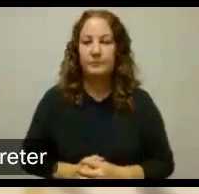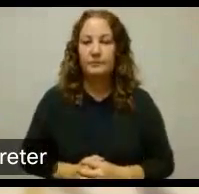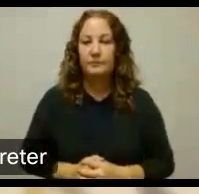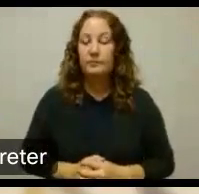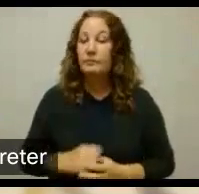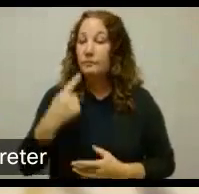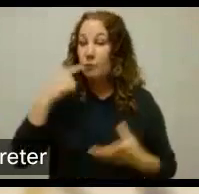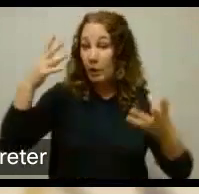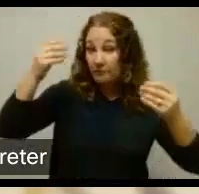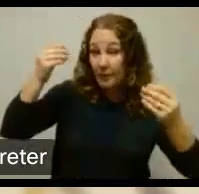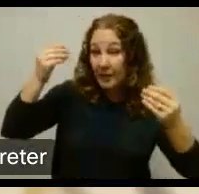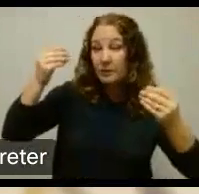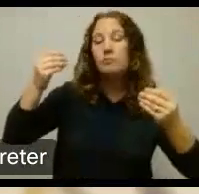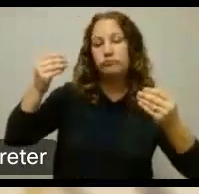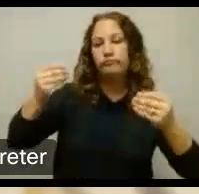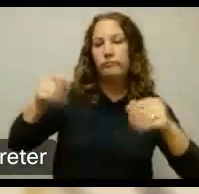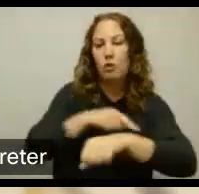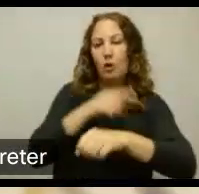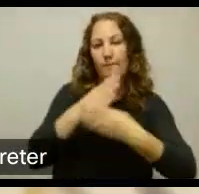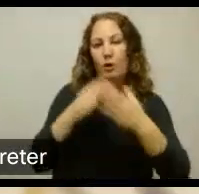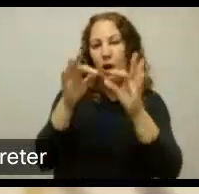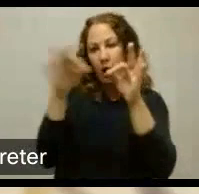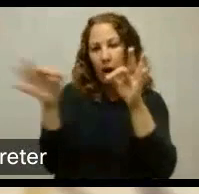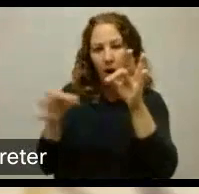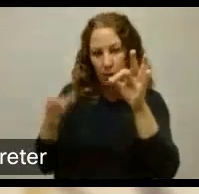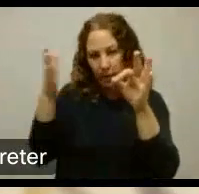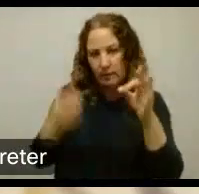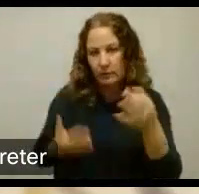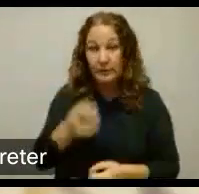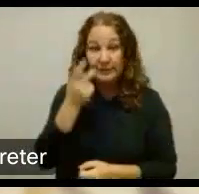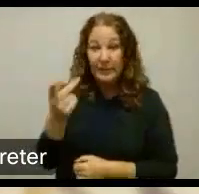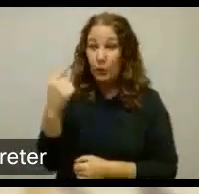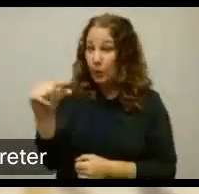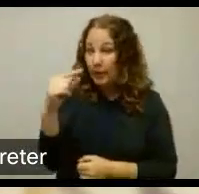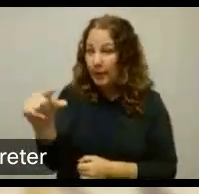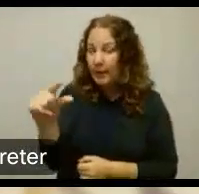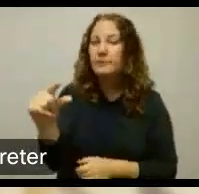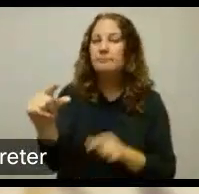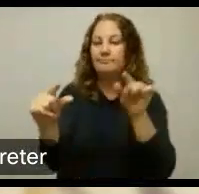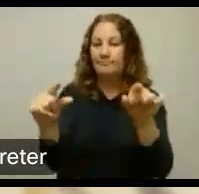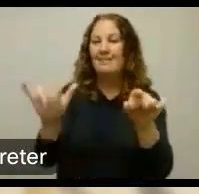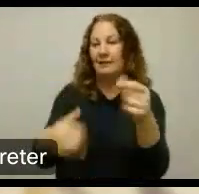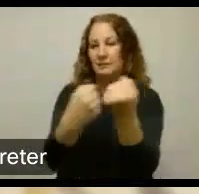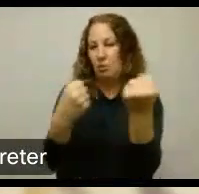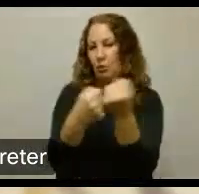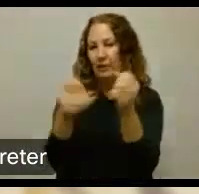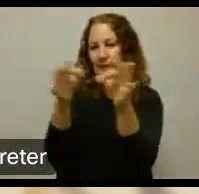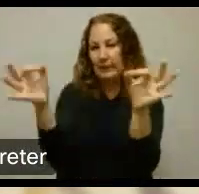terms of content, it's the longest part. You can see in green, I've highlighted the supporting